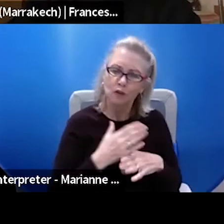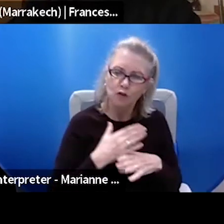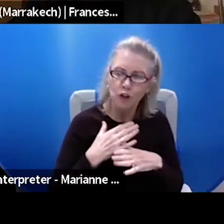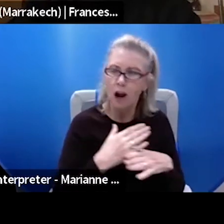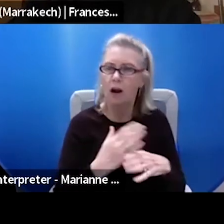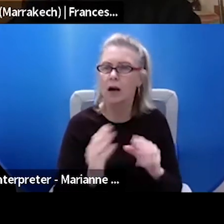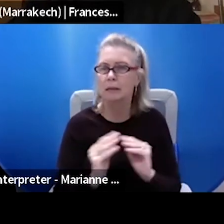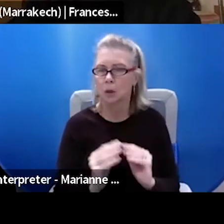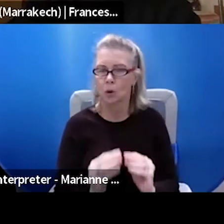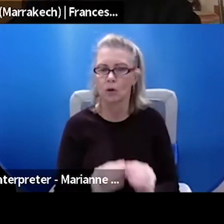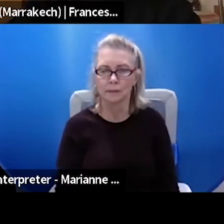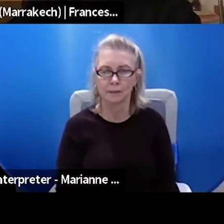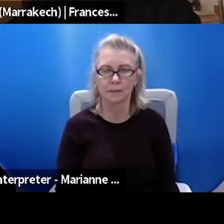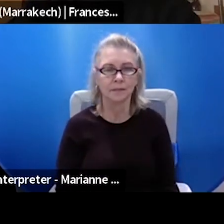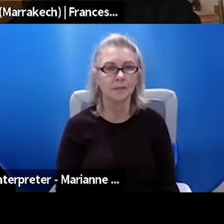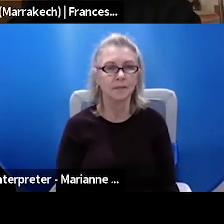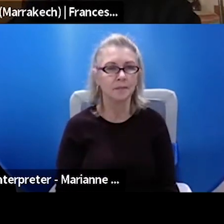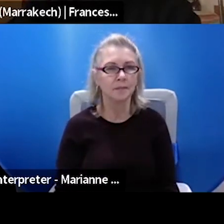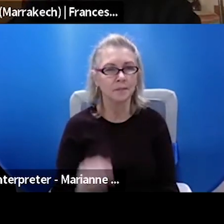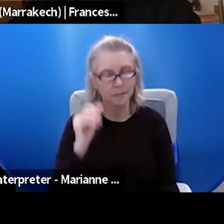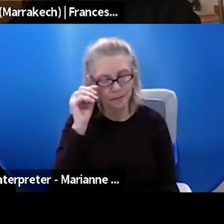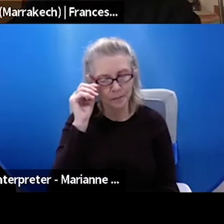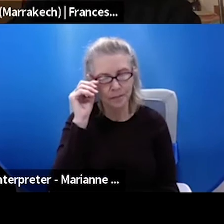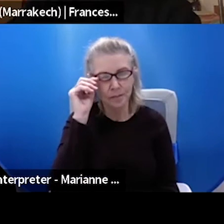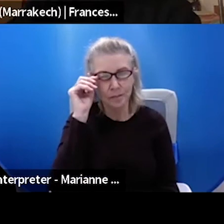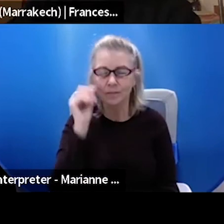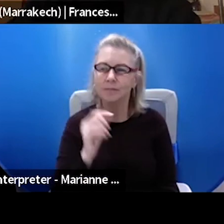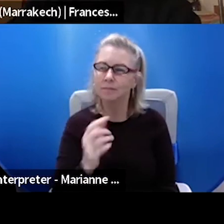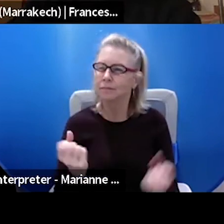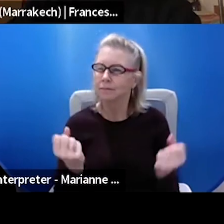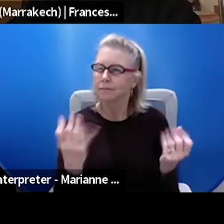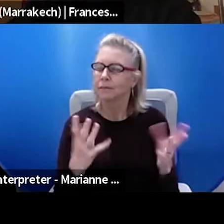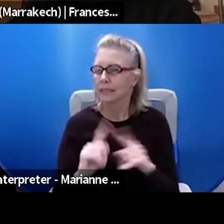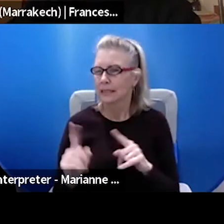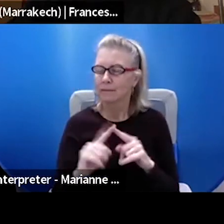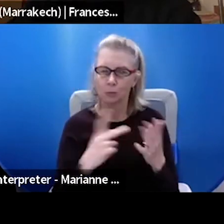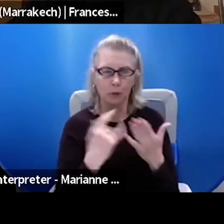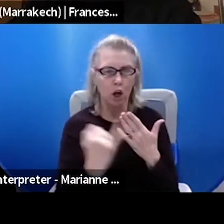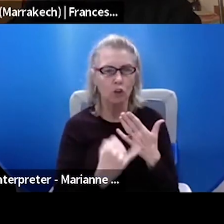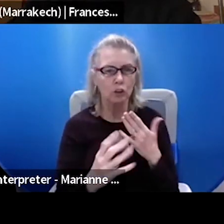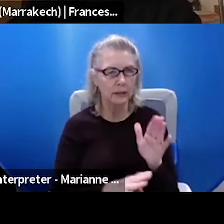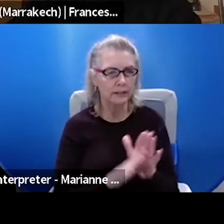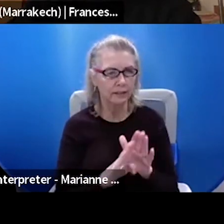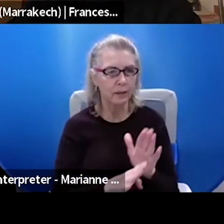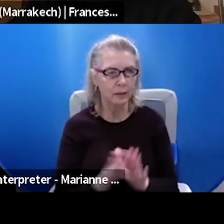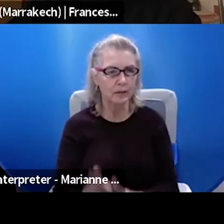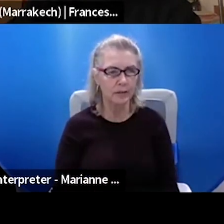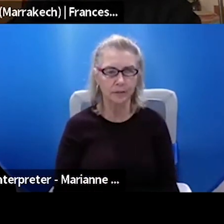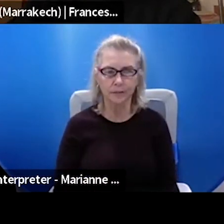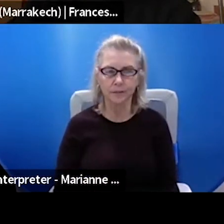wider access to what we do. So there are lots of different projects in development, let's say, but generally